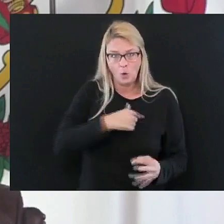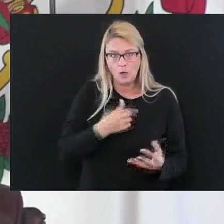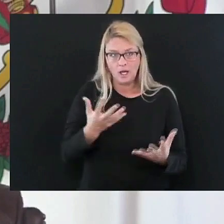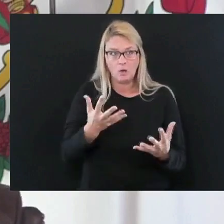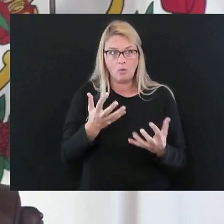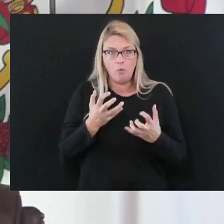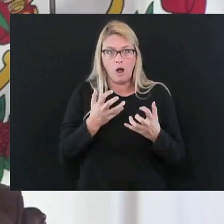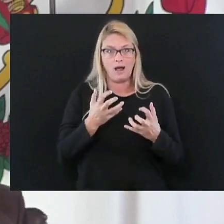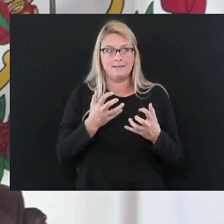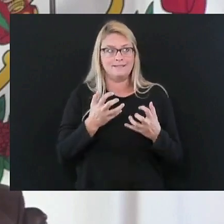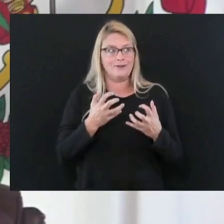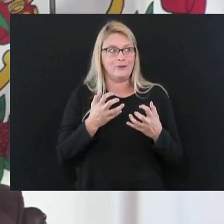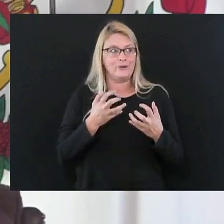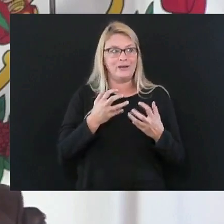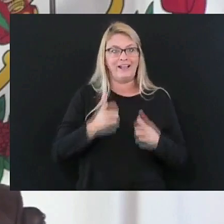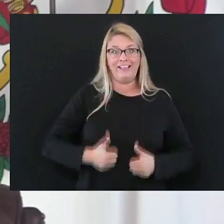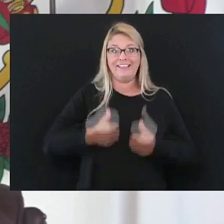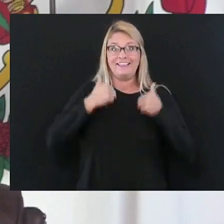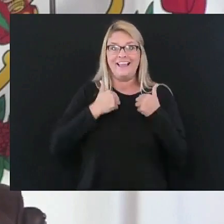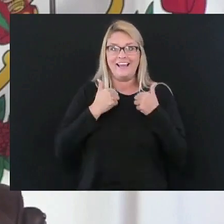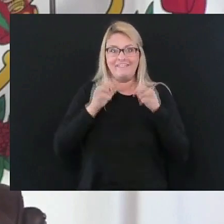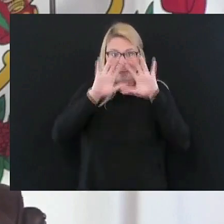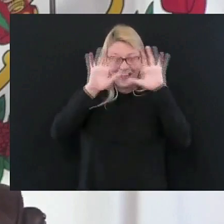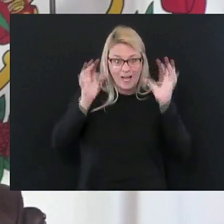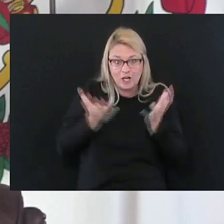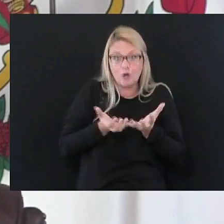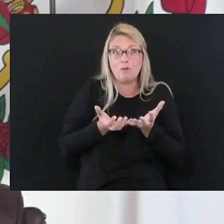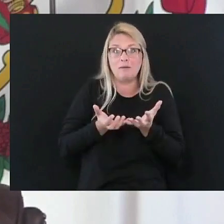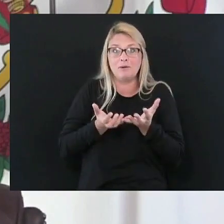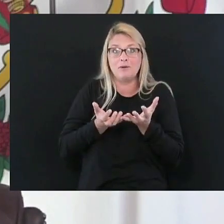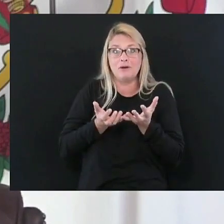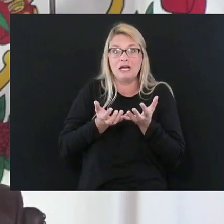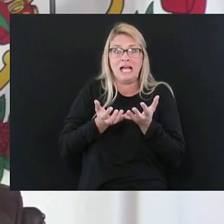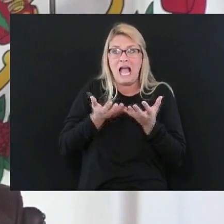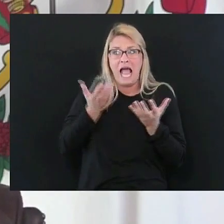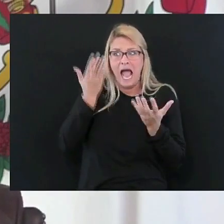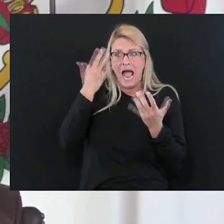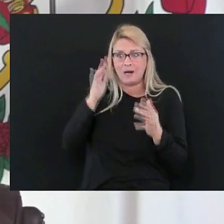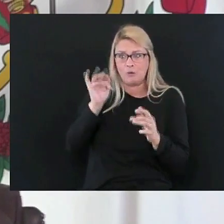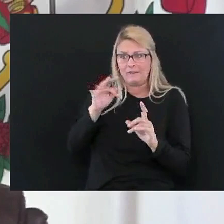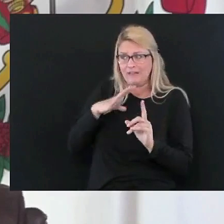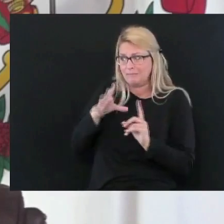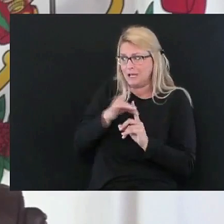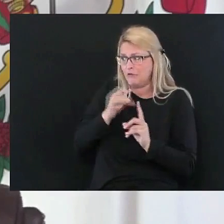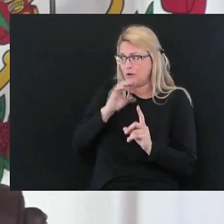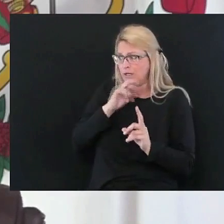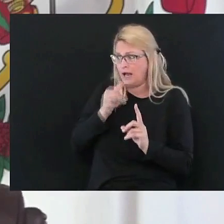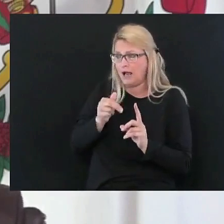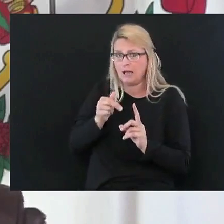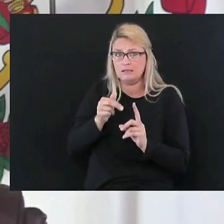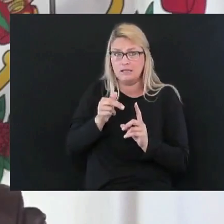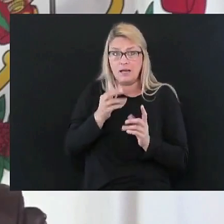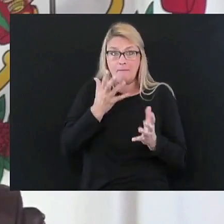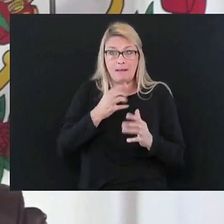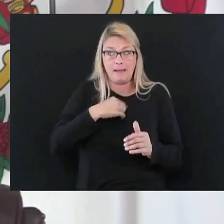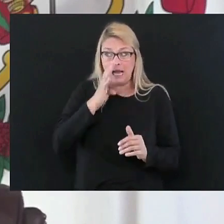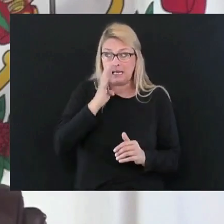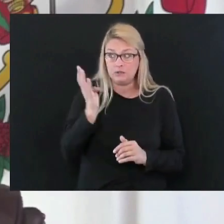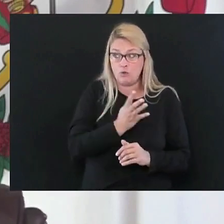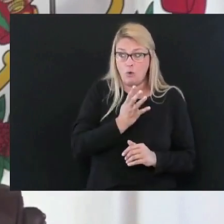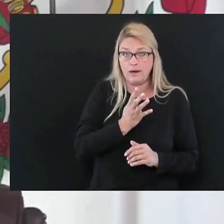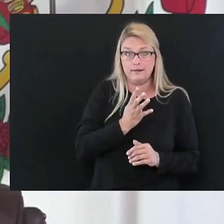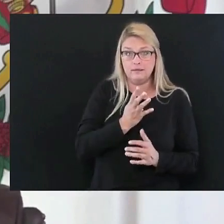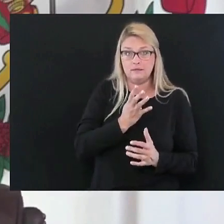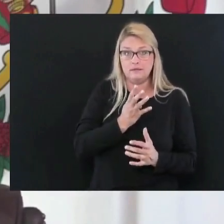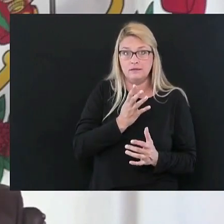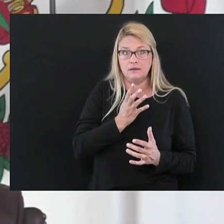vacuum where we don't really want to know. A lot of times you think, well, if I just stick my head in the sand, I won't know.